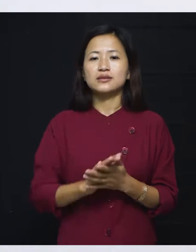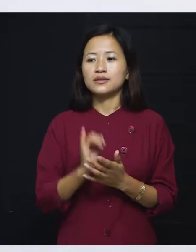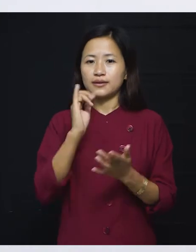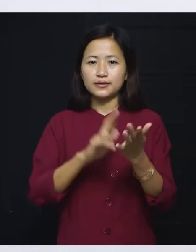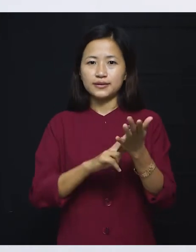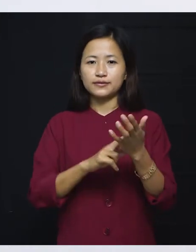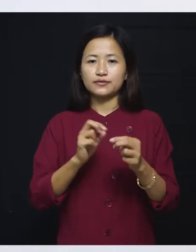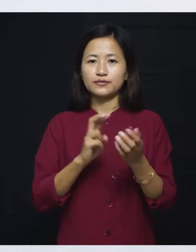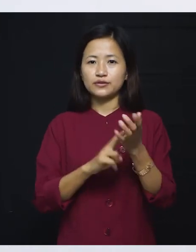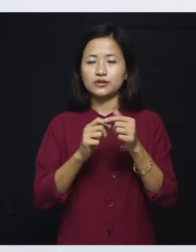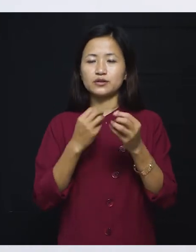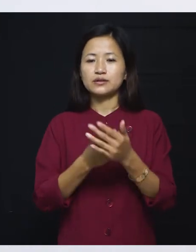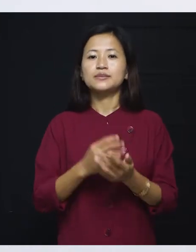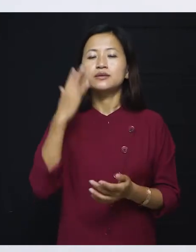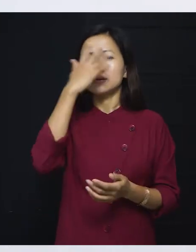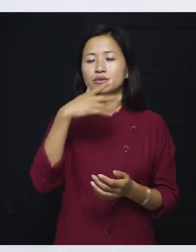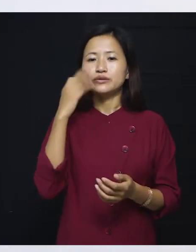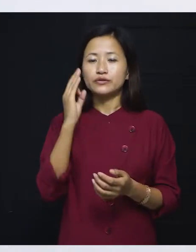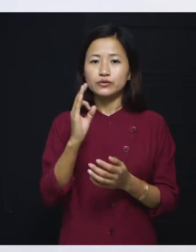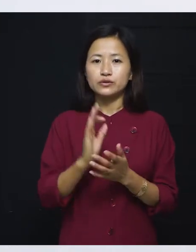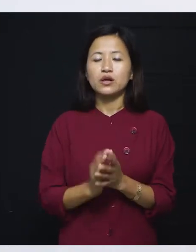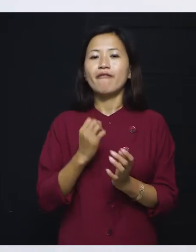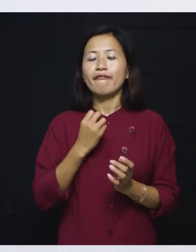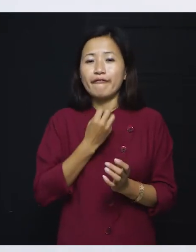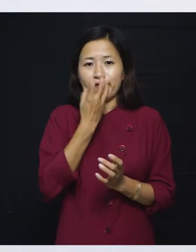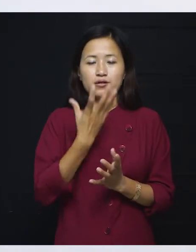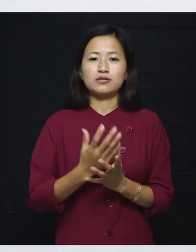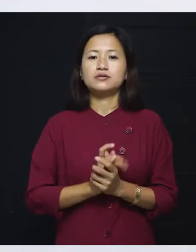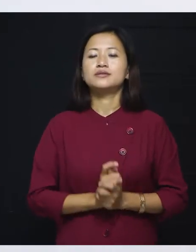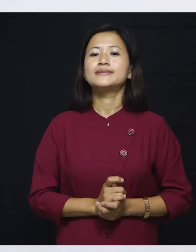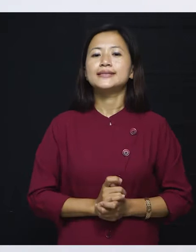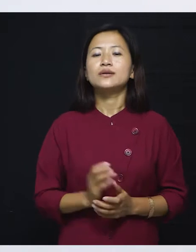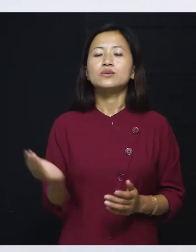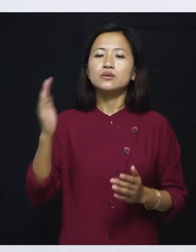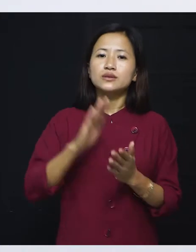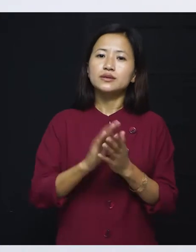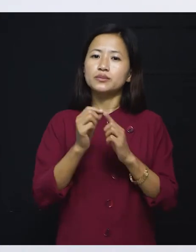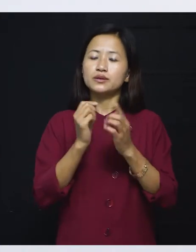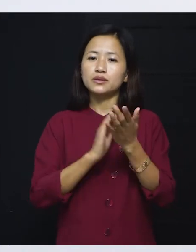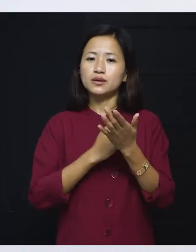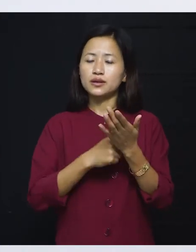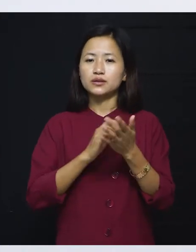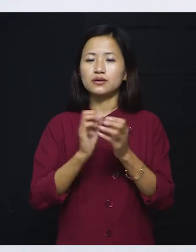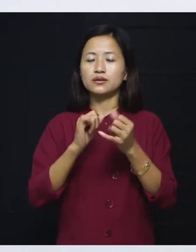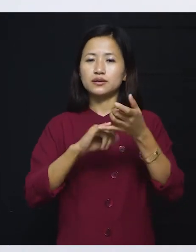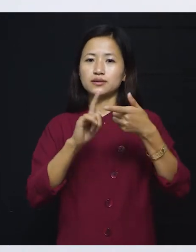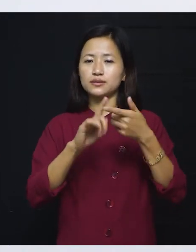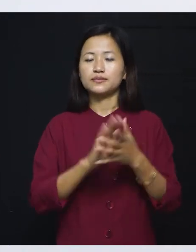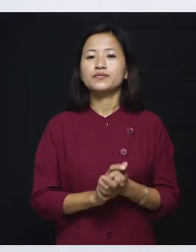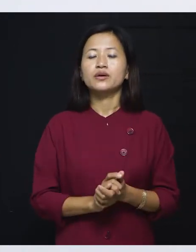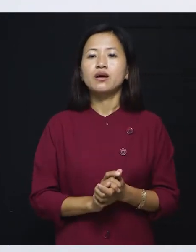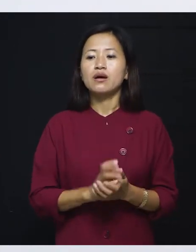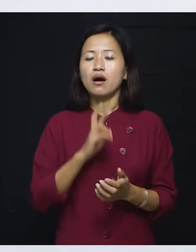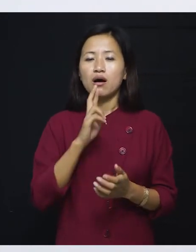is a beautiful flower. That means the predicate, okay? It is also called a phrase, okay? And so finite